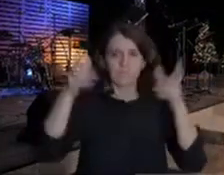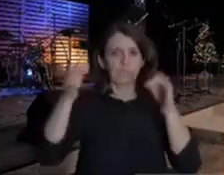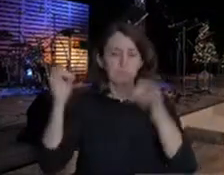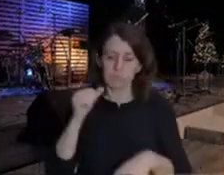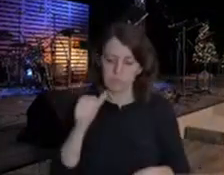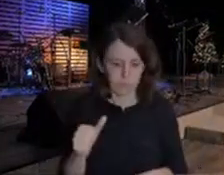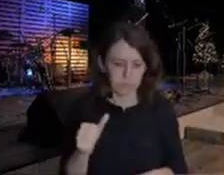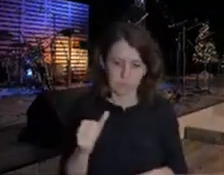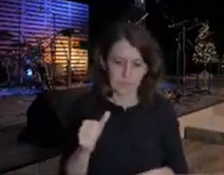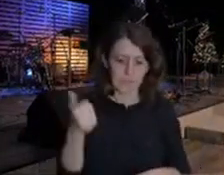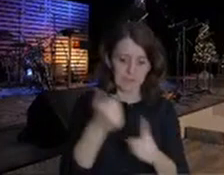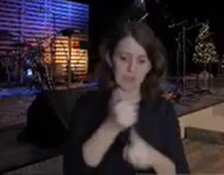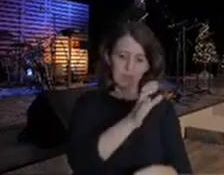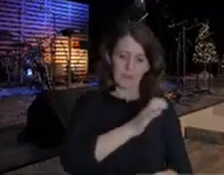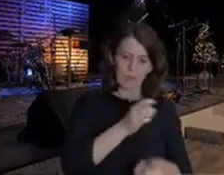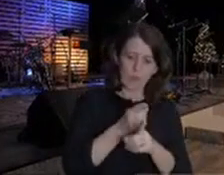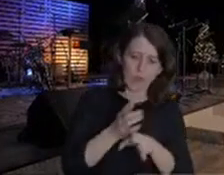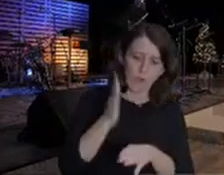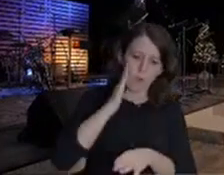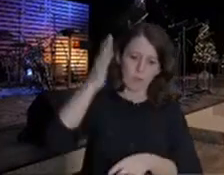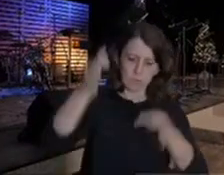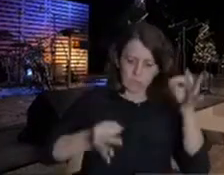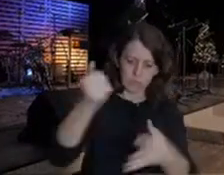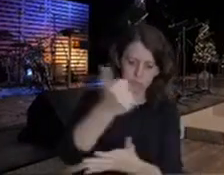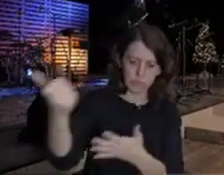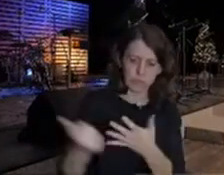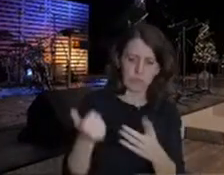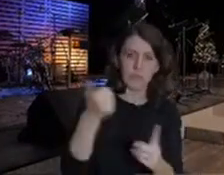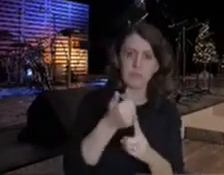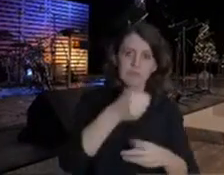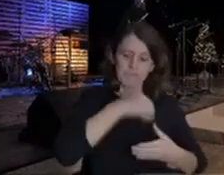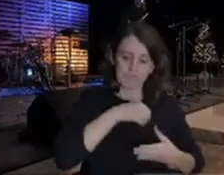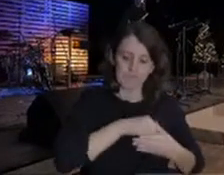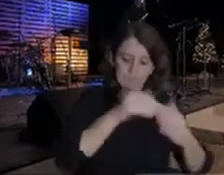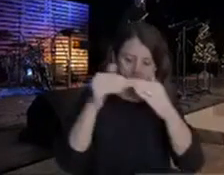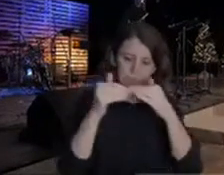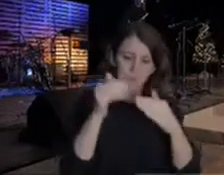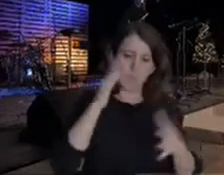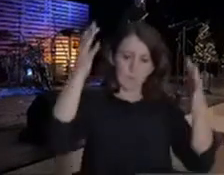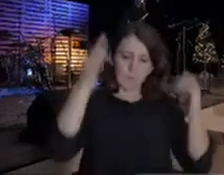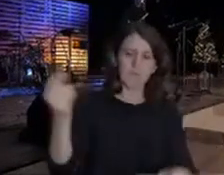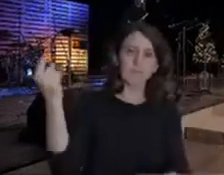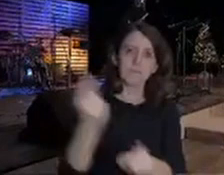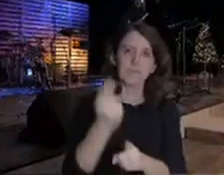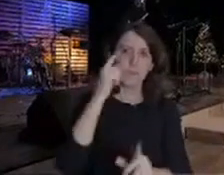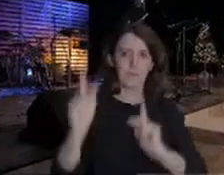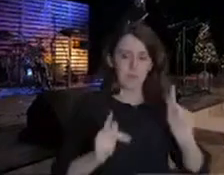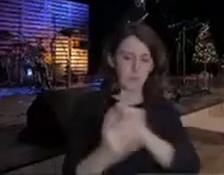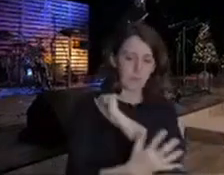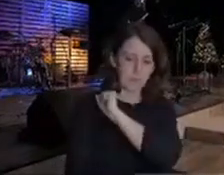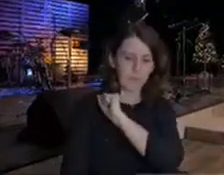ears. But with righteousness, he will judge the needy. With justice, he will give the decisions for the poor of the earth.